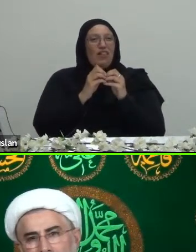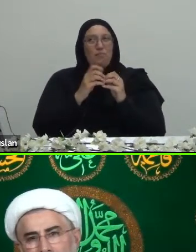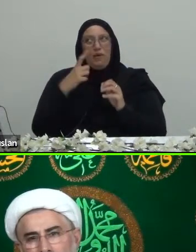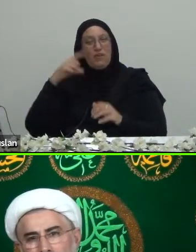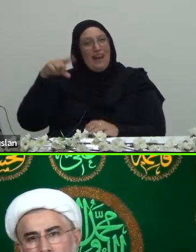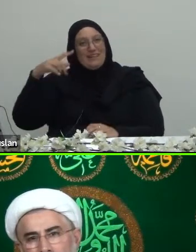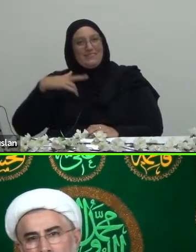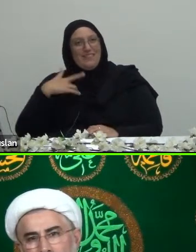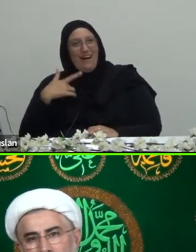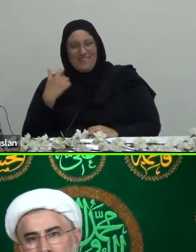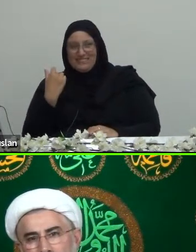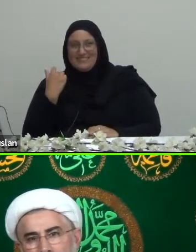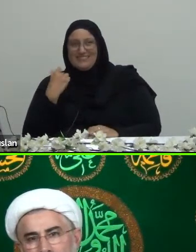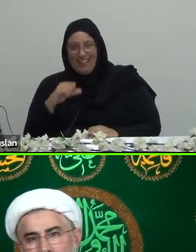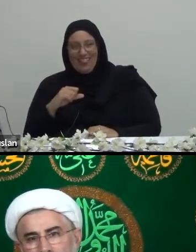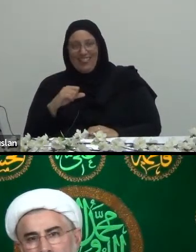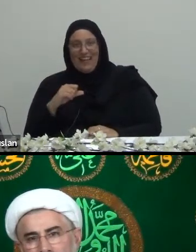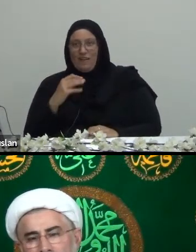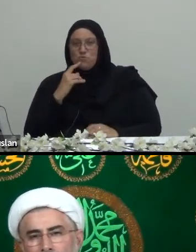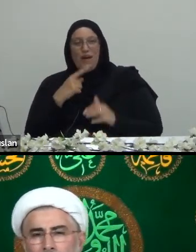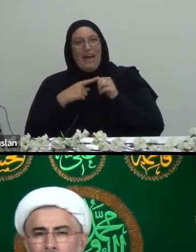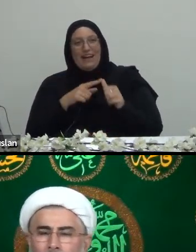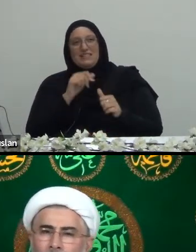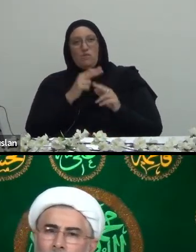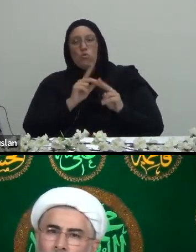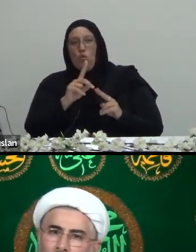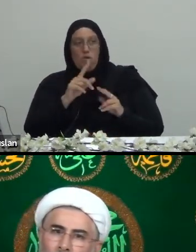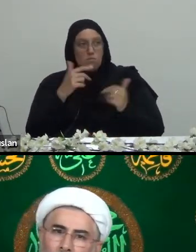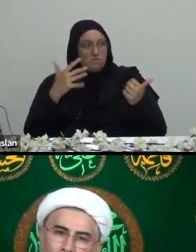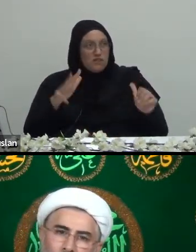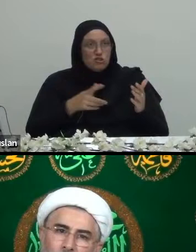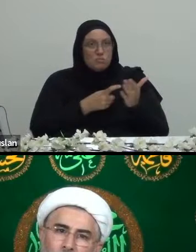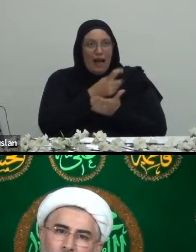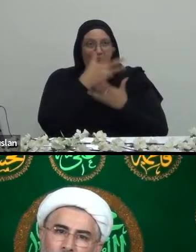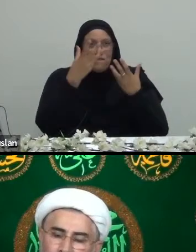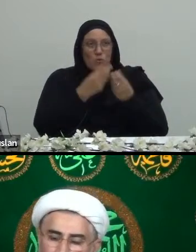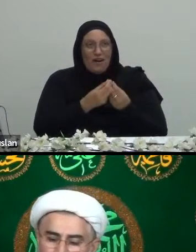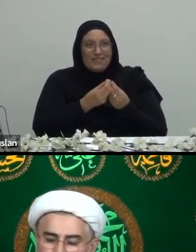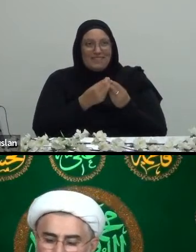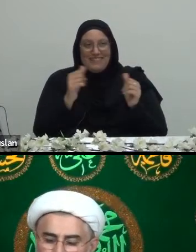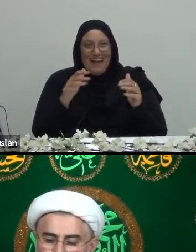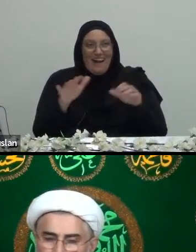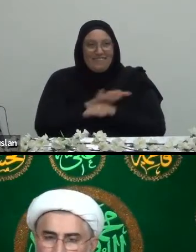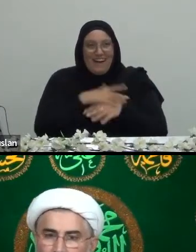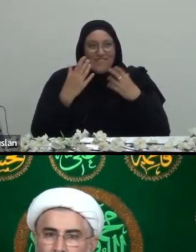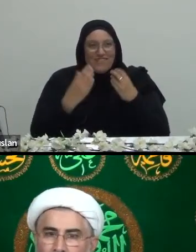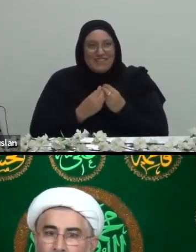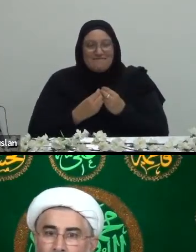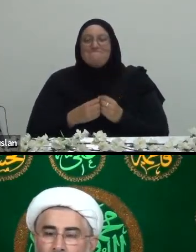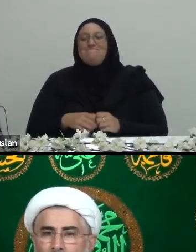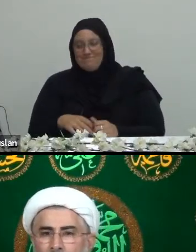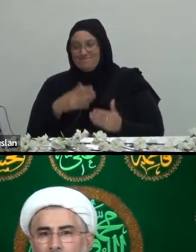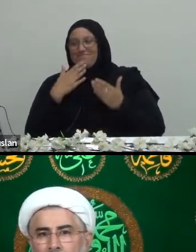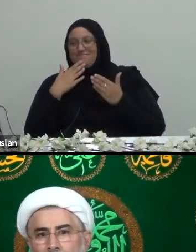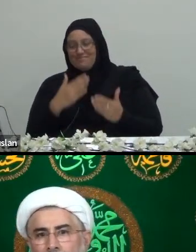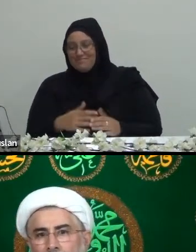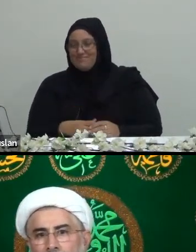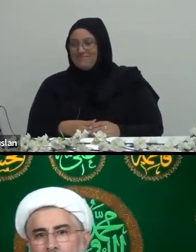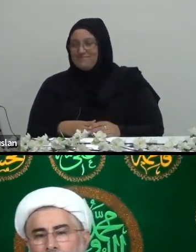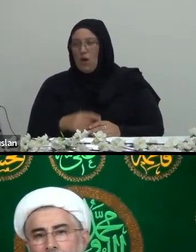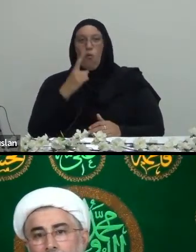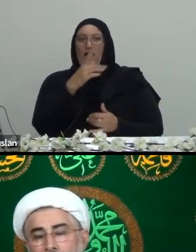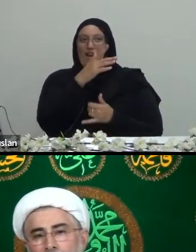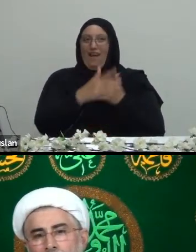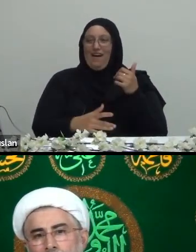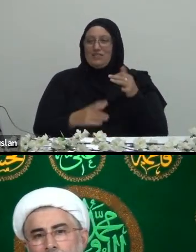does it answer your question? Was this the Yes, Sheikh. Yep, that's fine. No problem. I think Brother Hasnain has one last question,